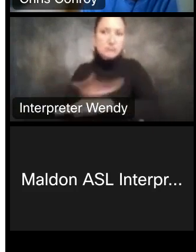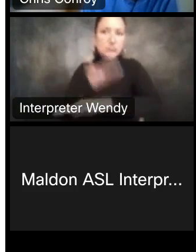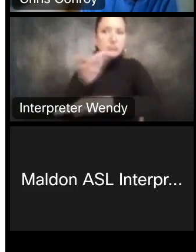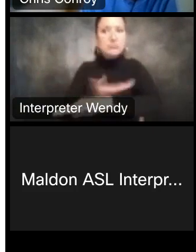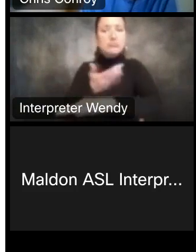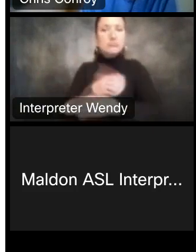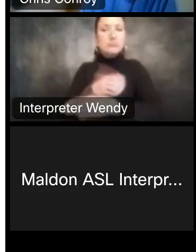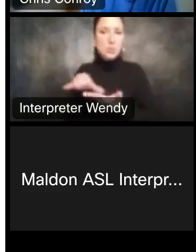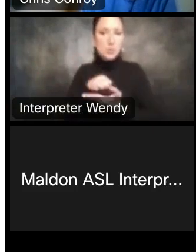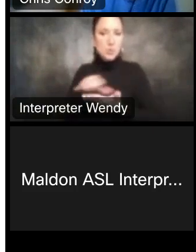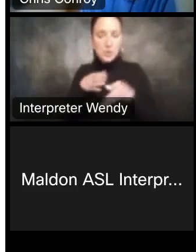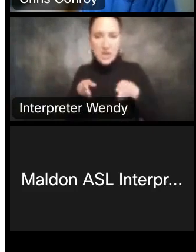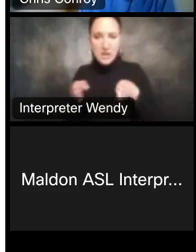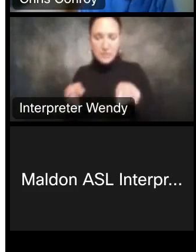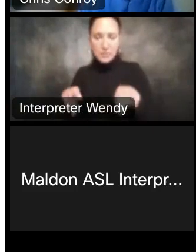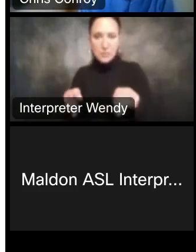York Avenue,